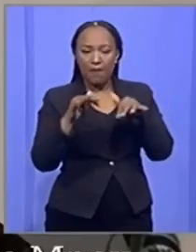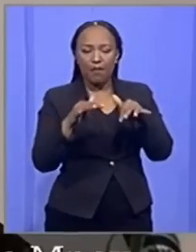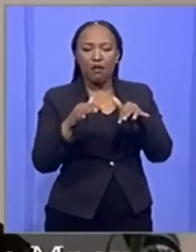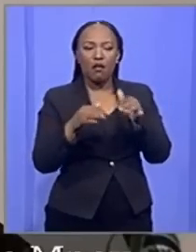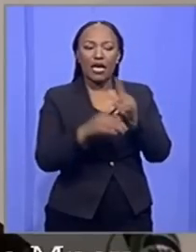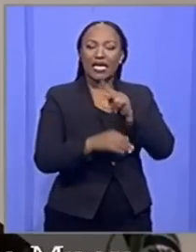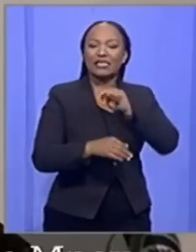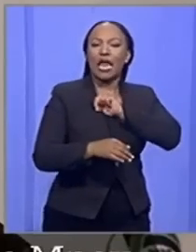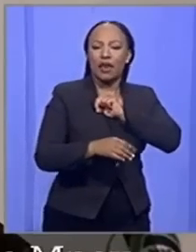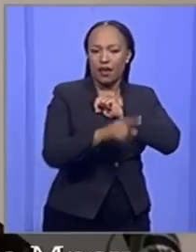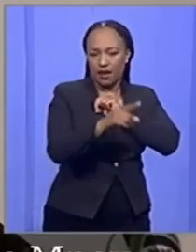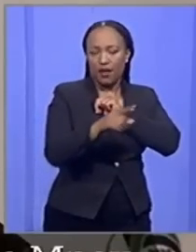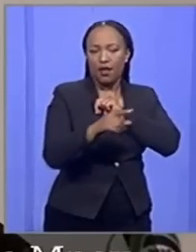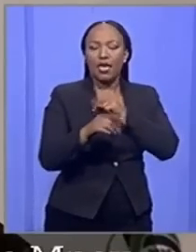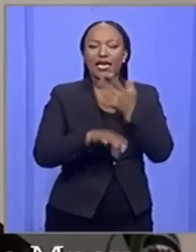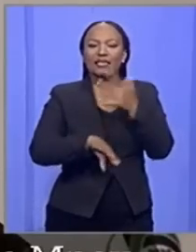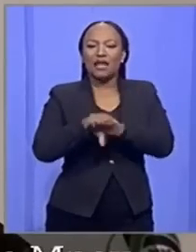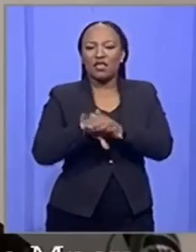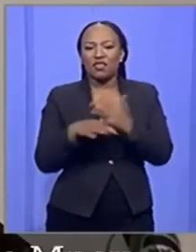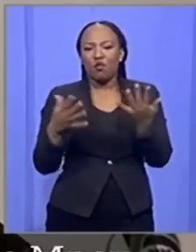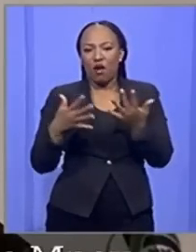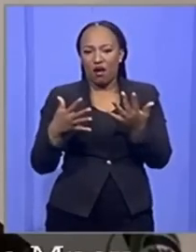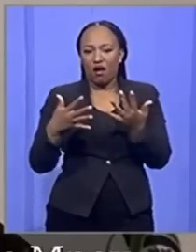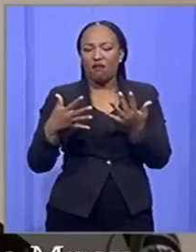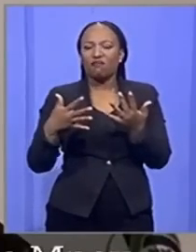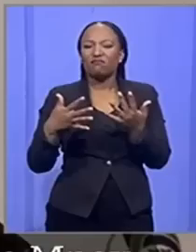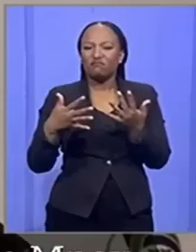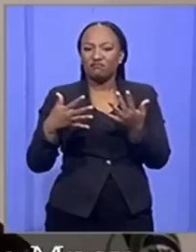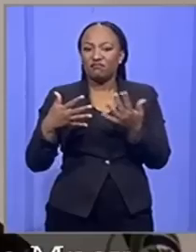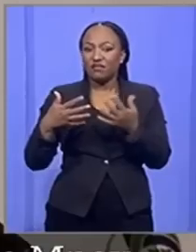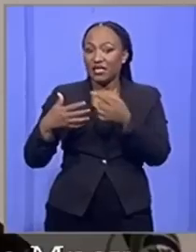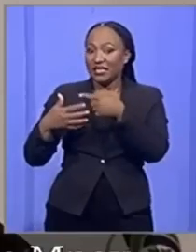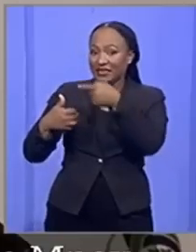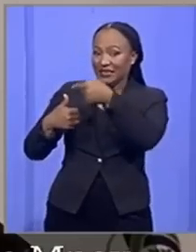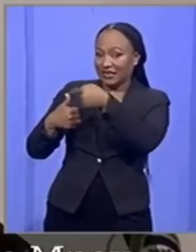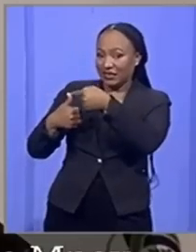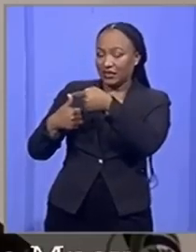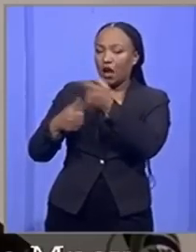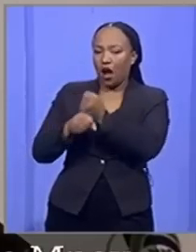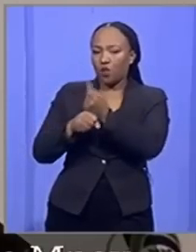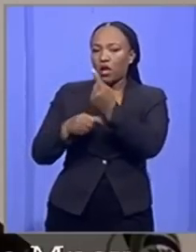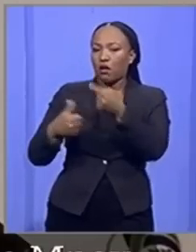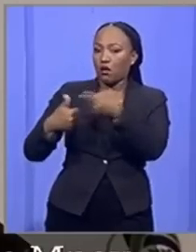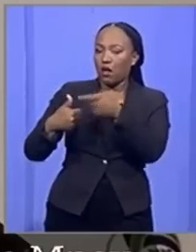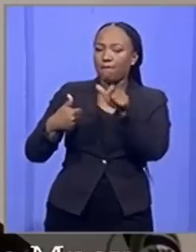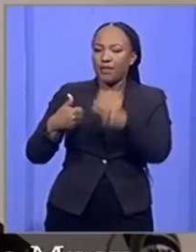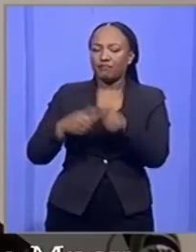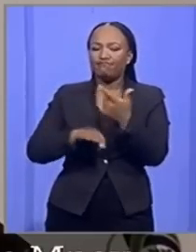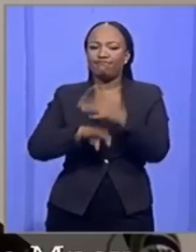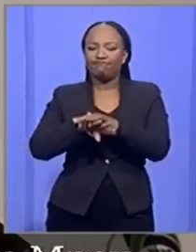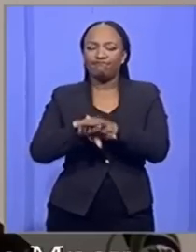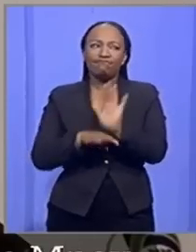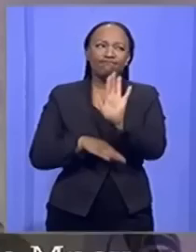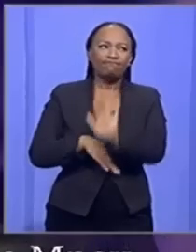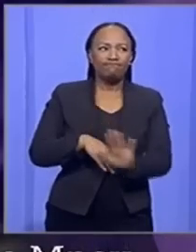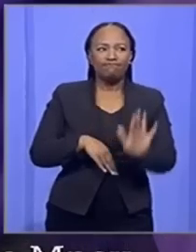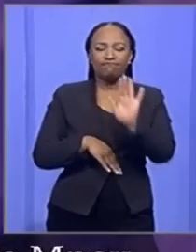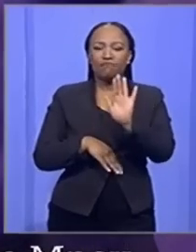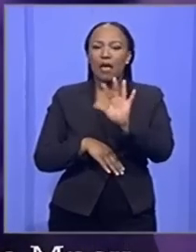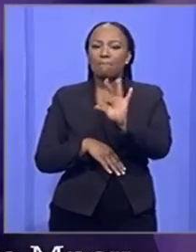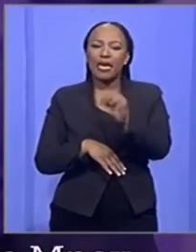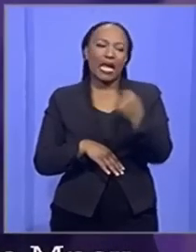The death that occurred is amongst the 2 cases in Gauteng. This patient passed away late on